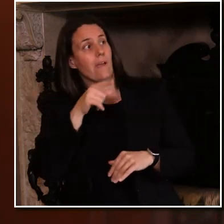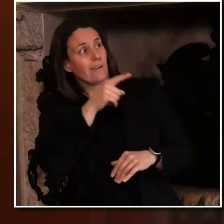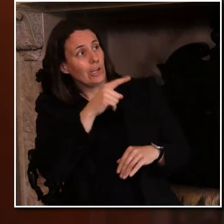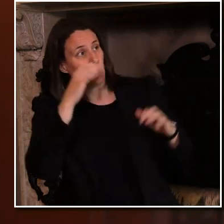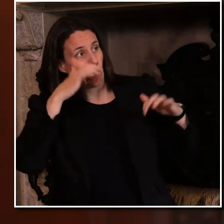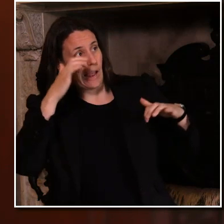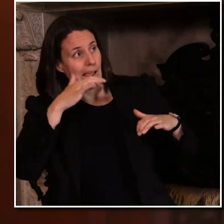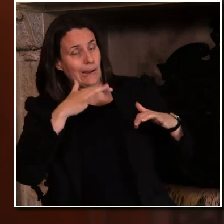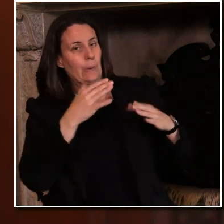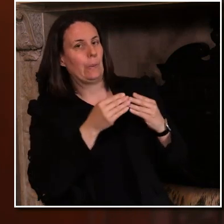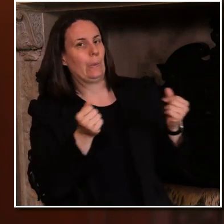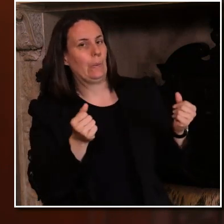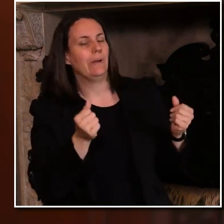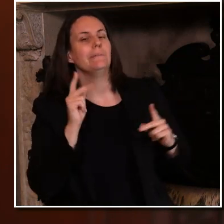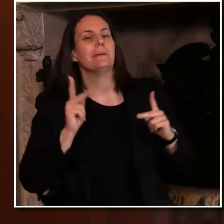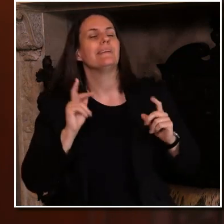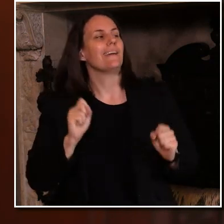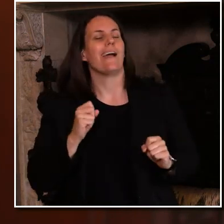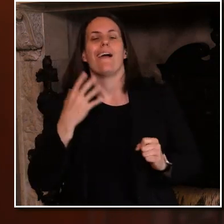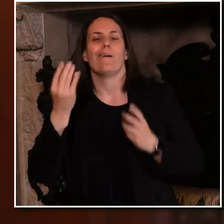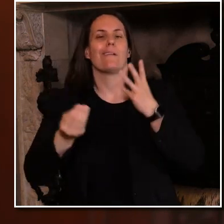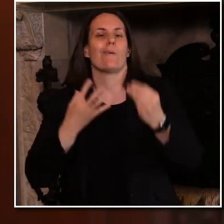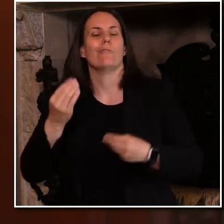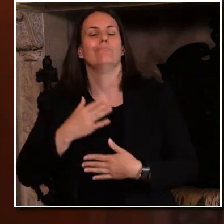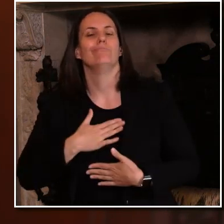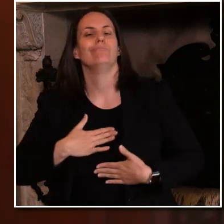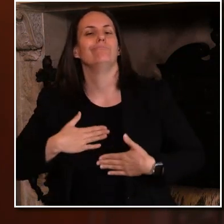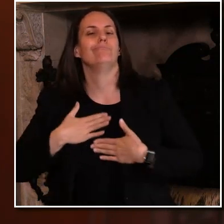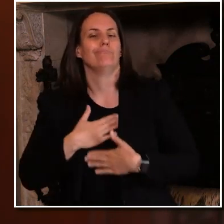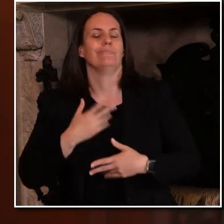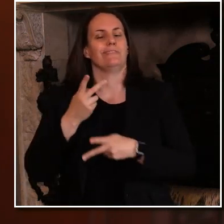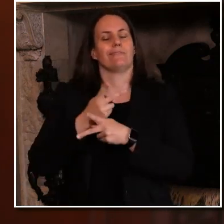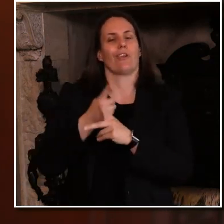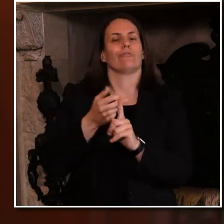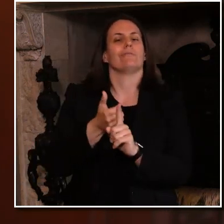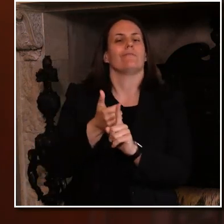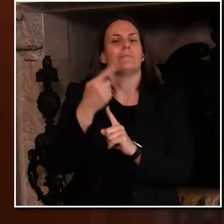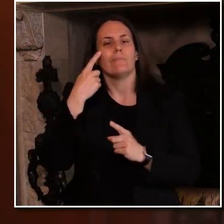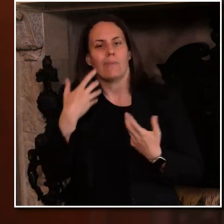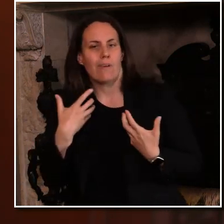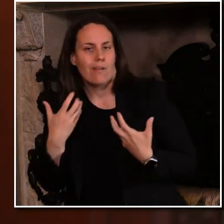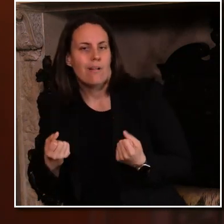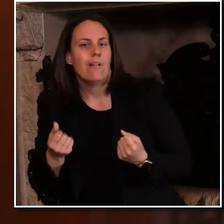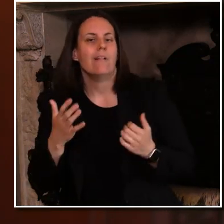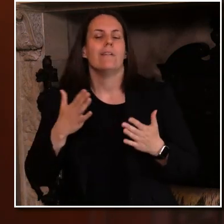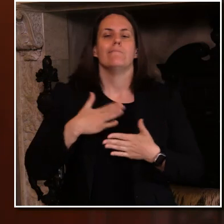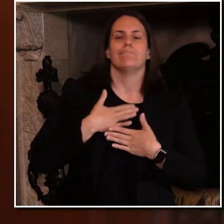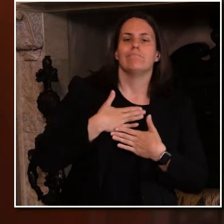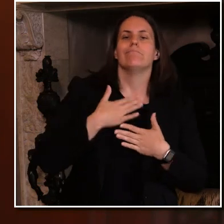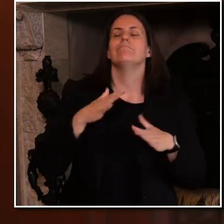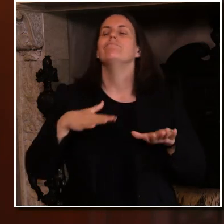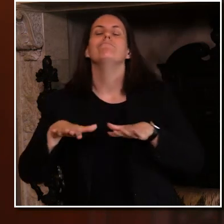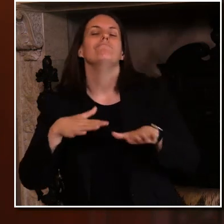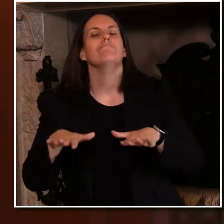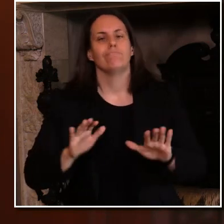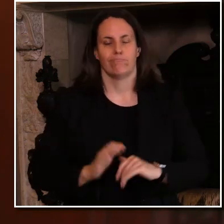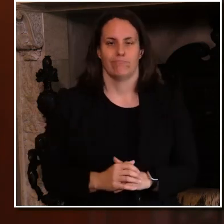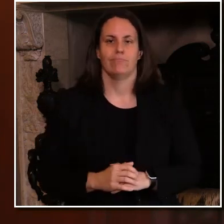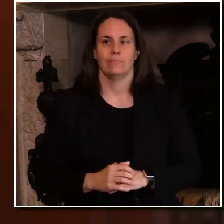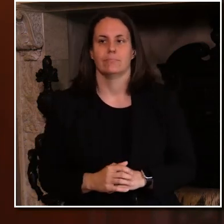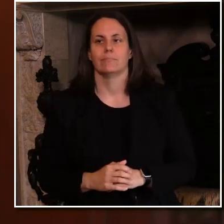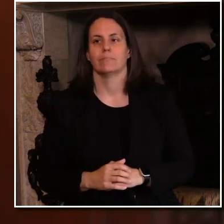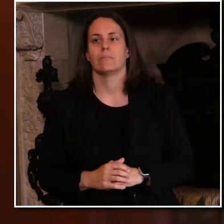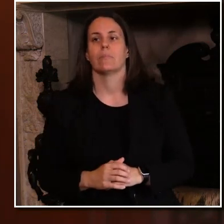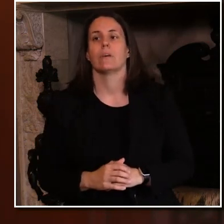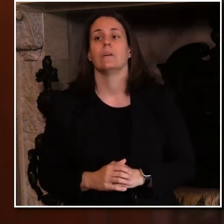this Friday, May 1st. Now, as we continue planning our next steps, it's not without some uncertainty. You've heard me